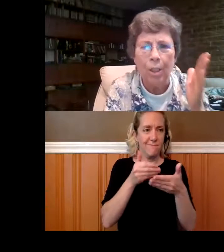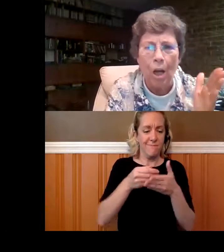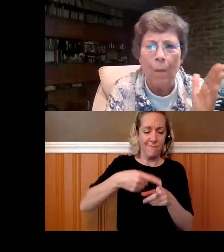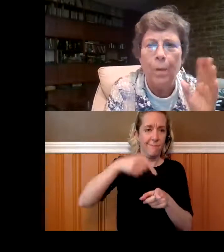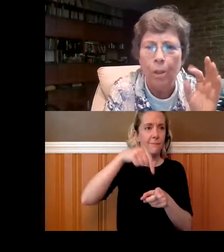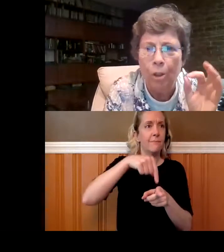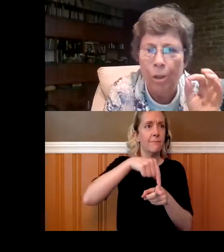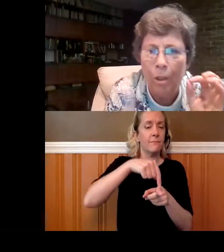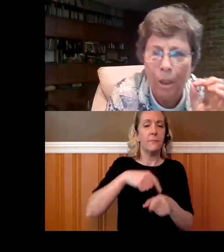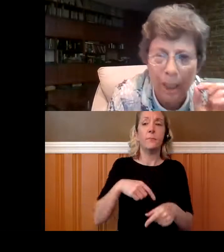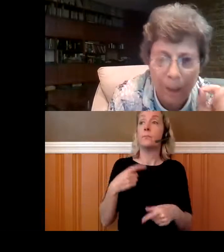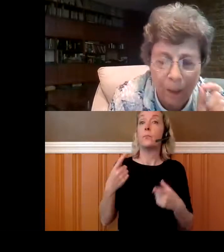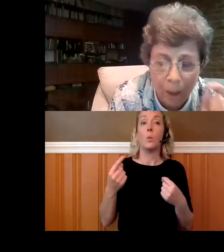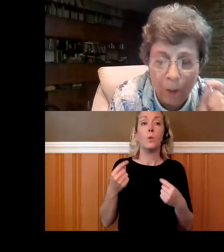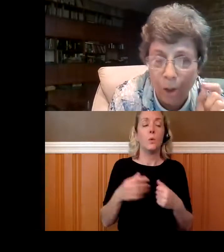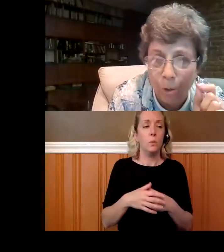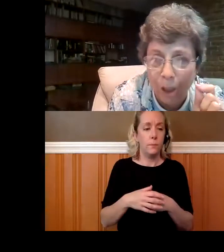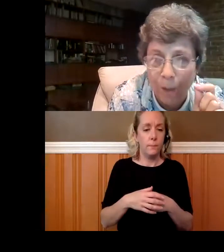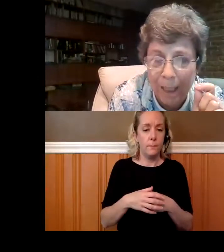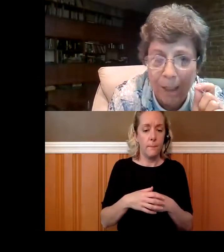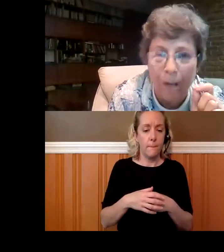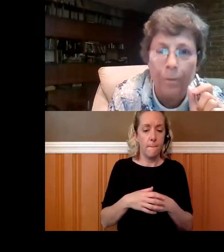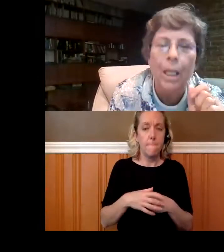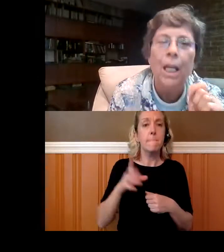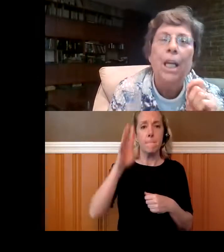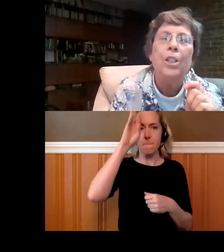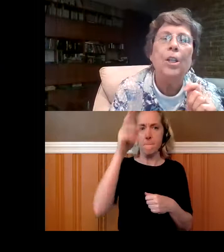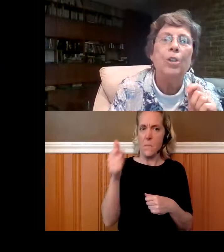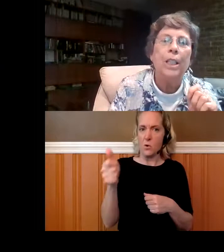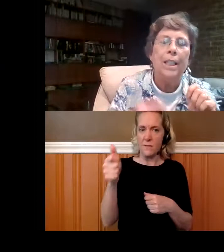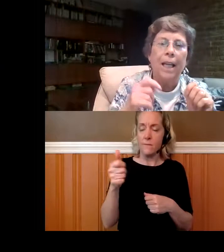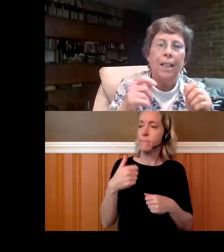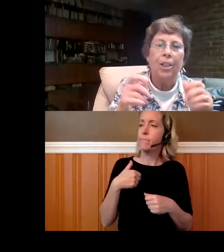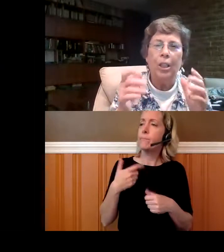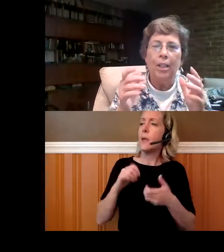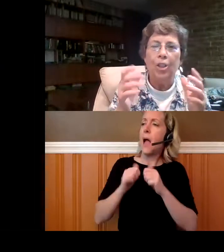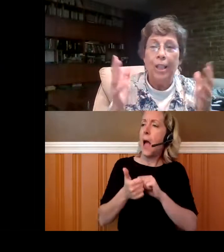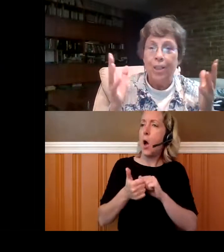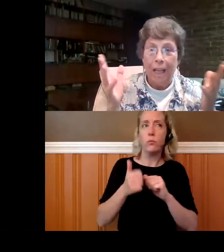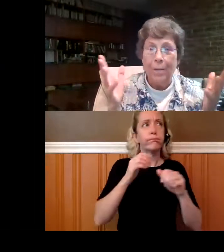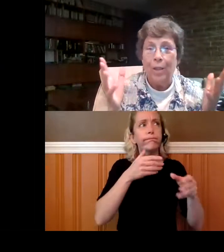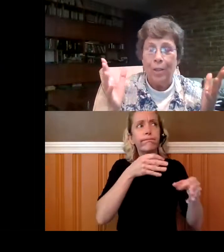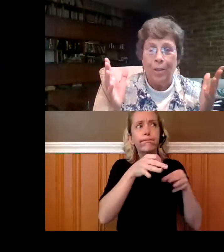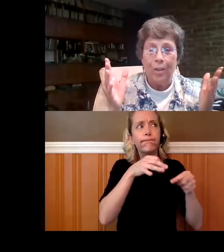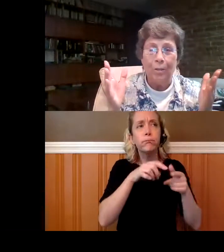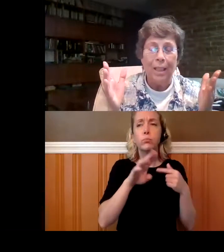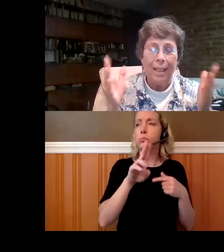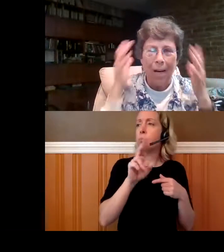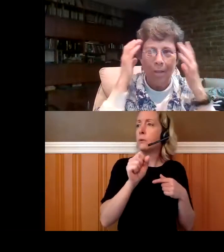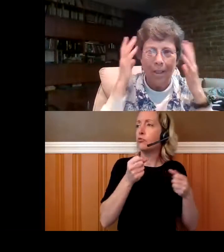off. So she said, she came up with this on her own. I said, how are you going to communicate this quickly to the